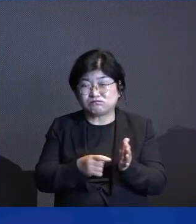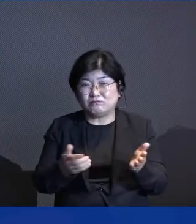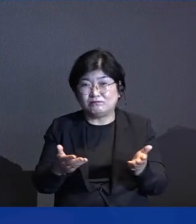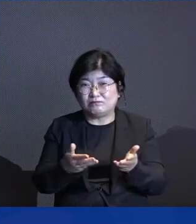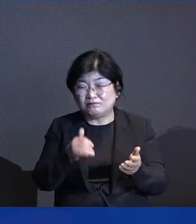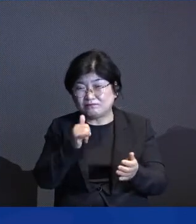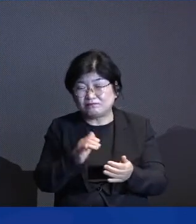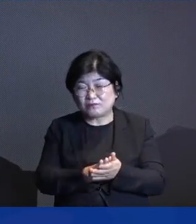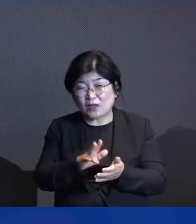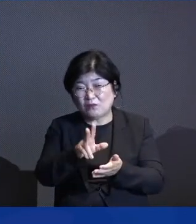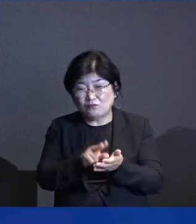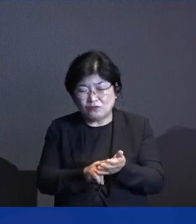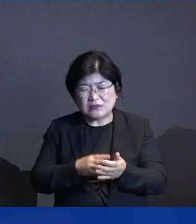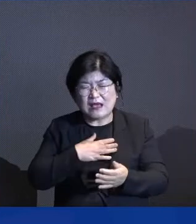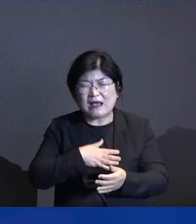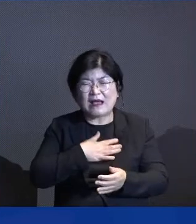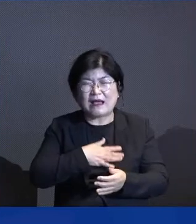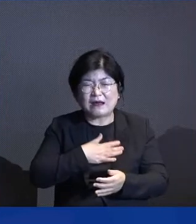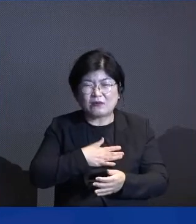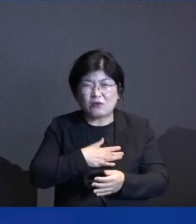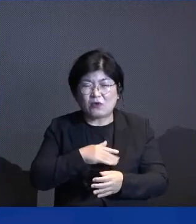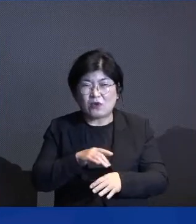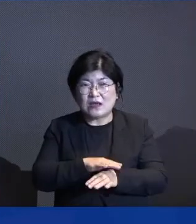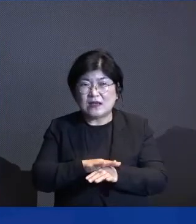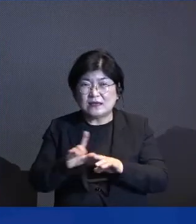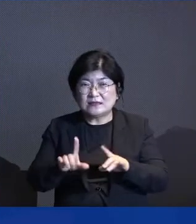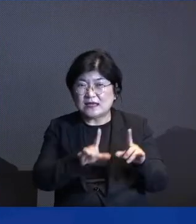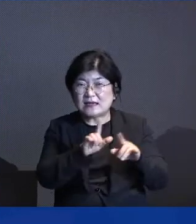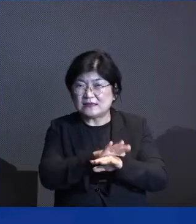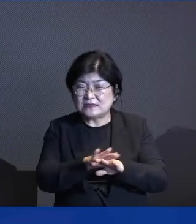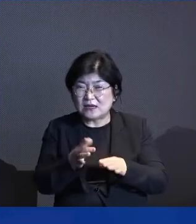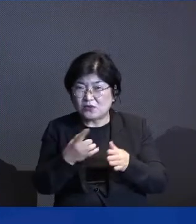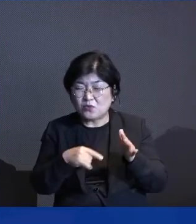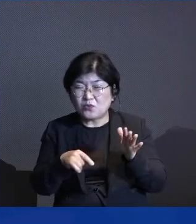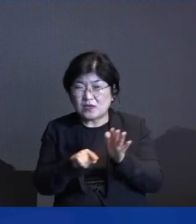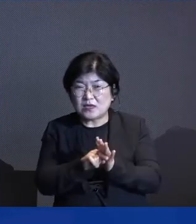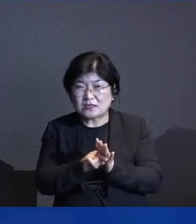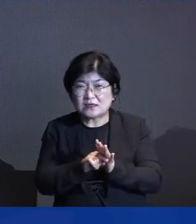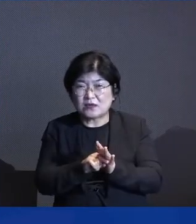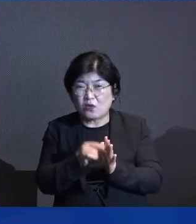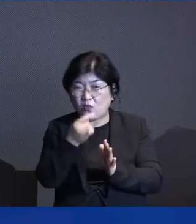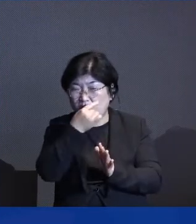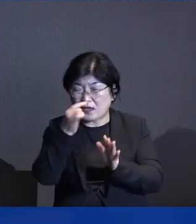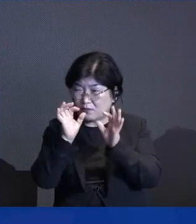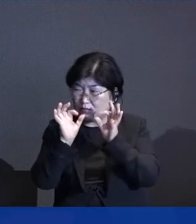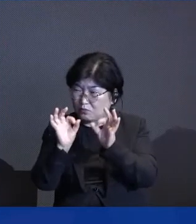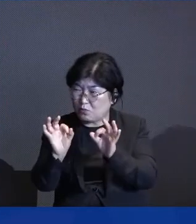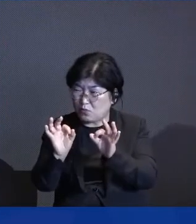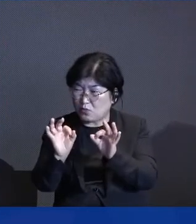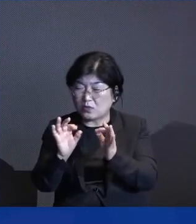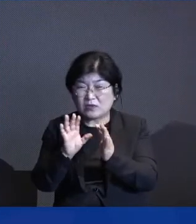they're doing well in times of difficulty. So I think we should